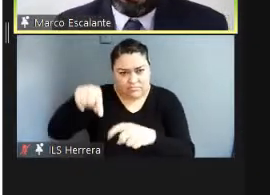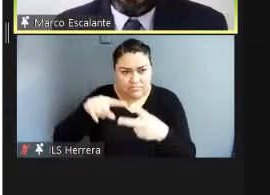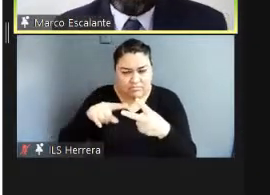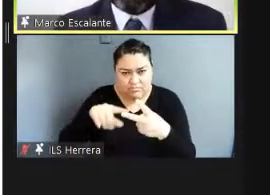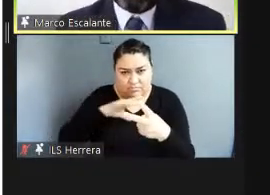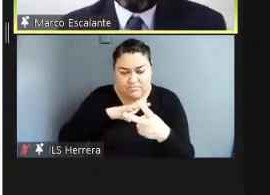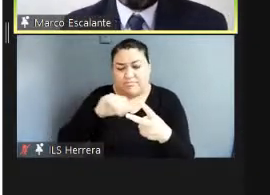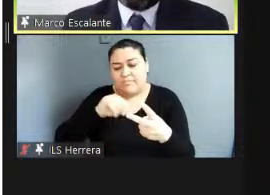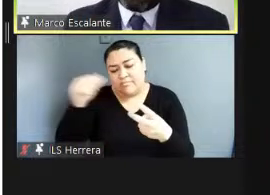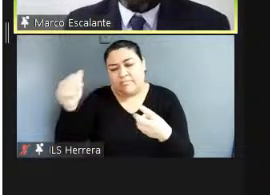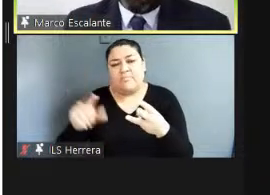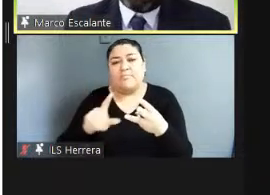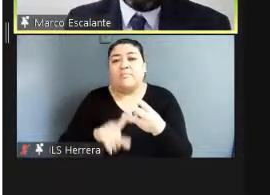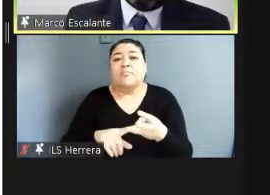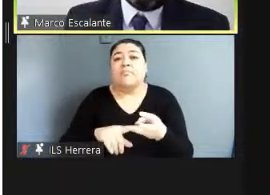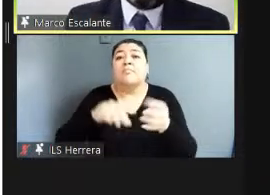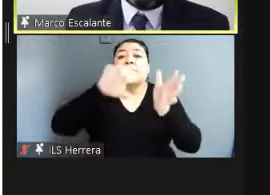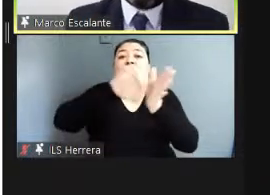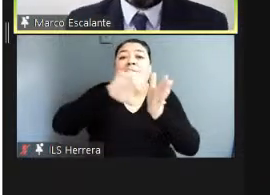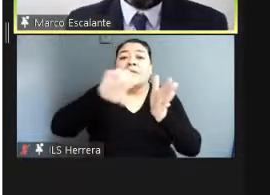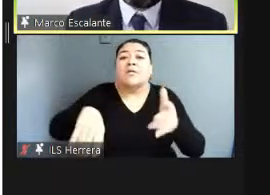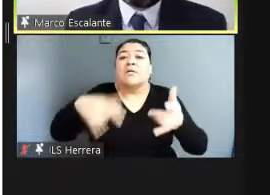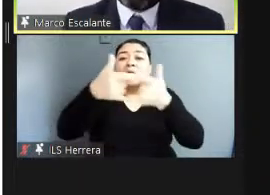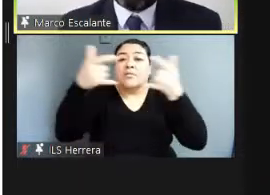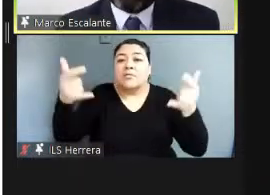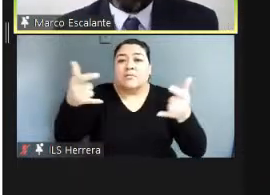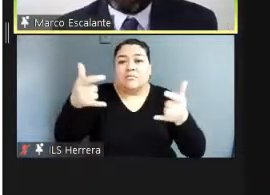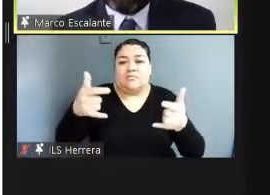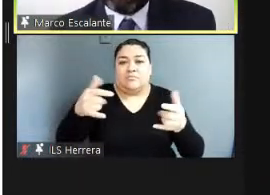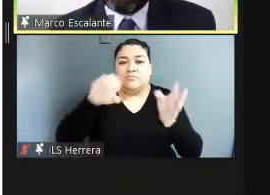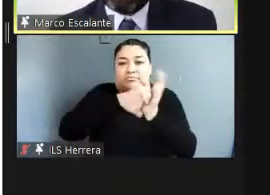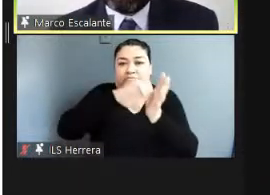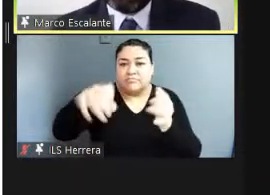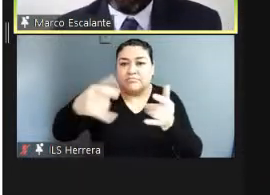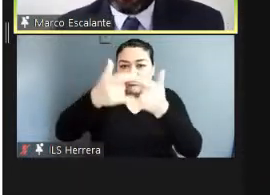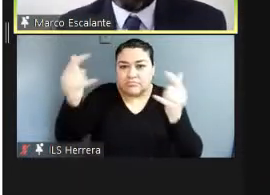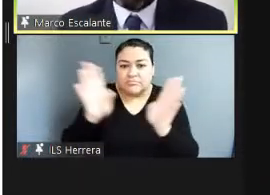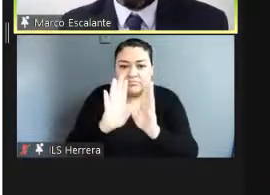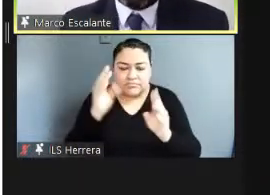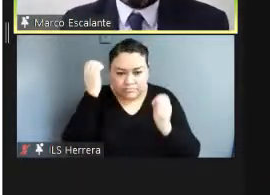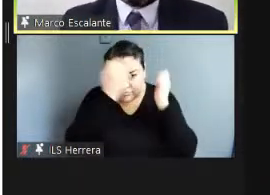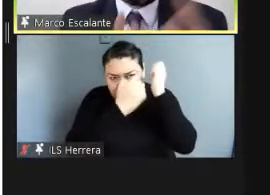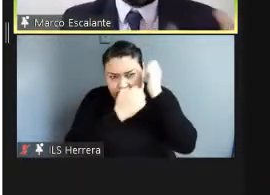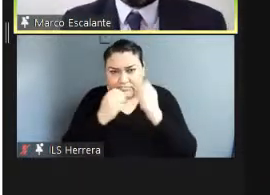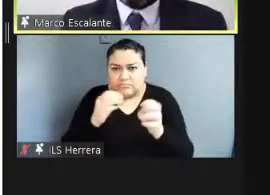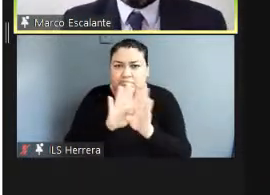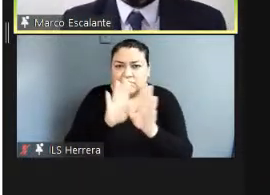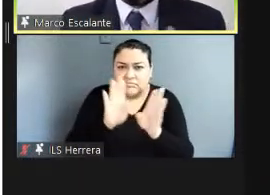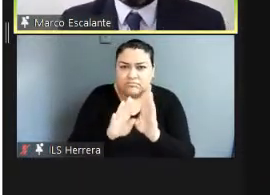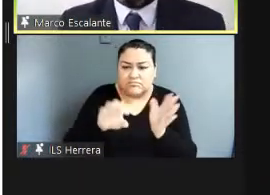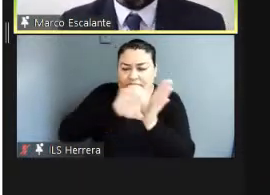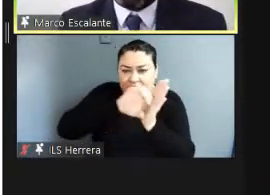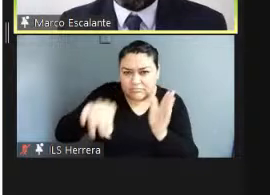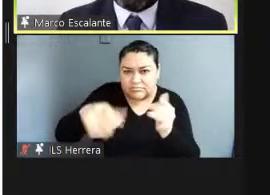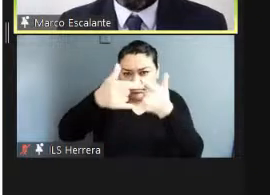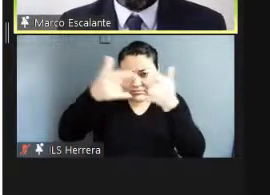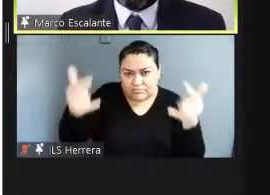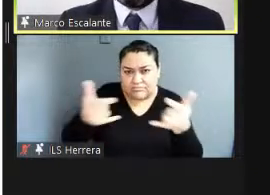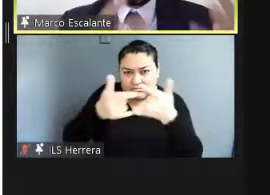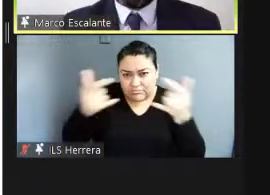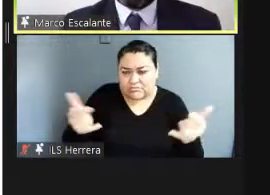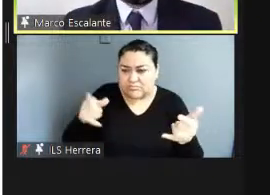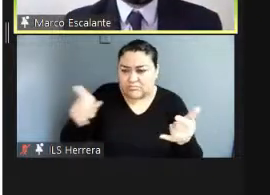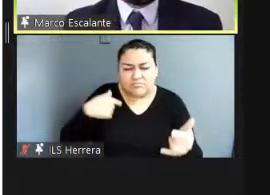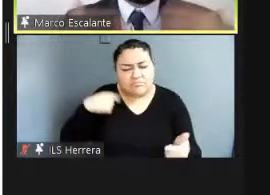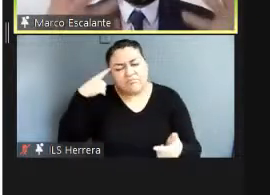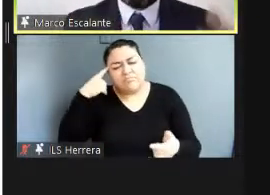States National Simulation Center. Through clinical cases, we can assess the problem-solving capability of the